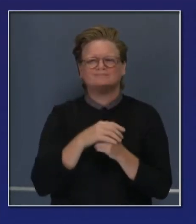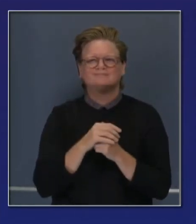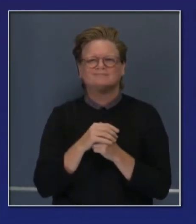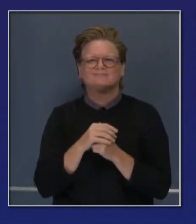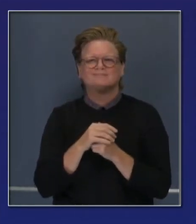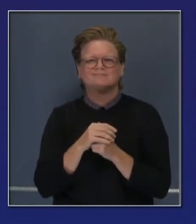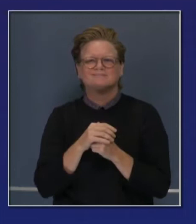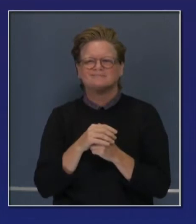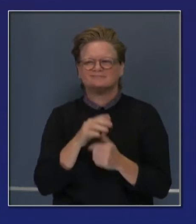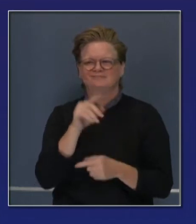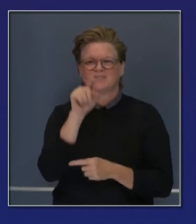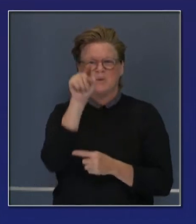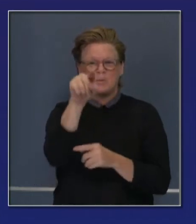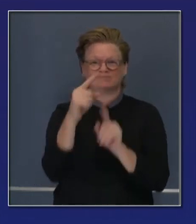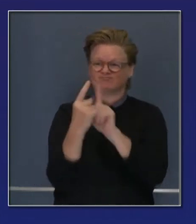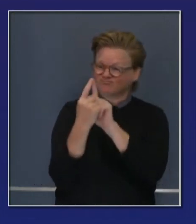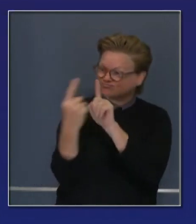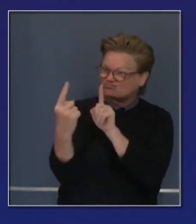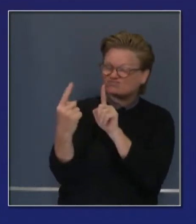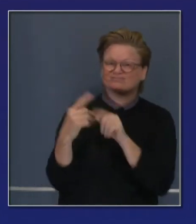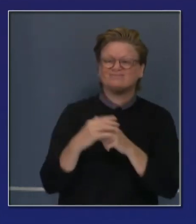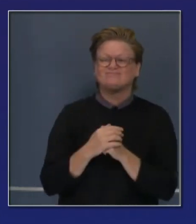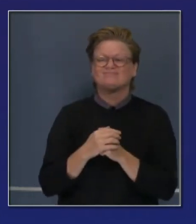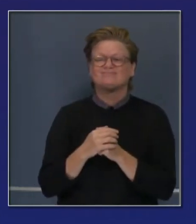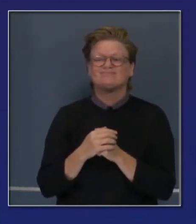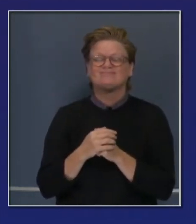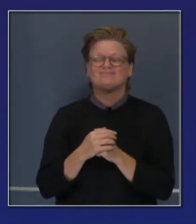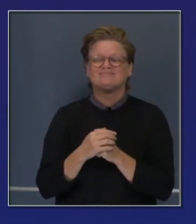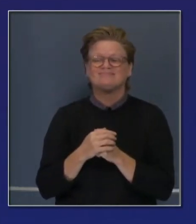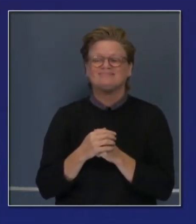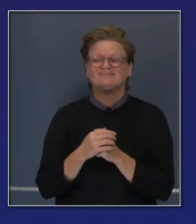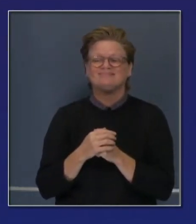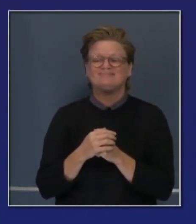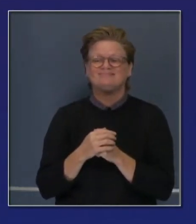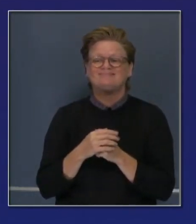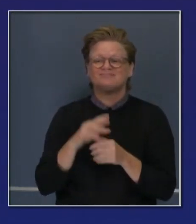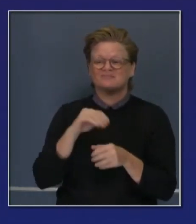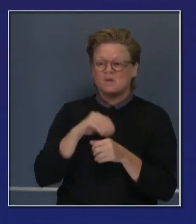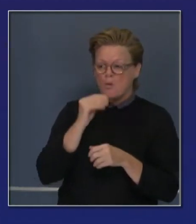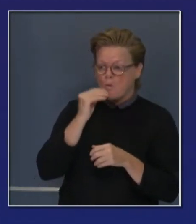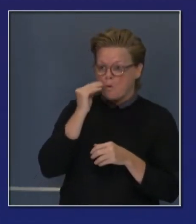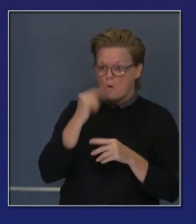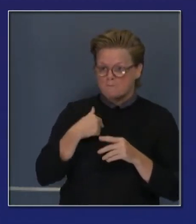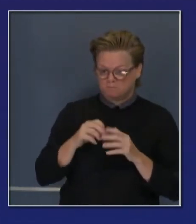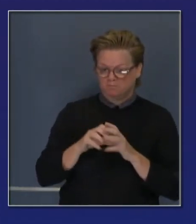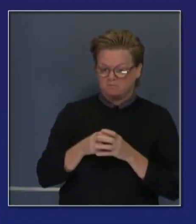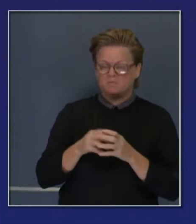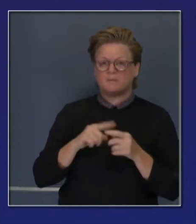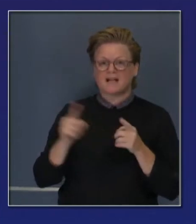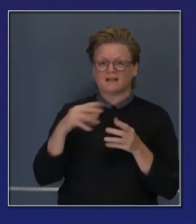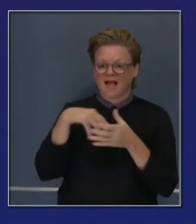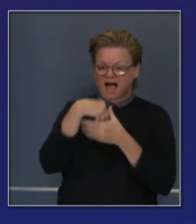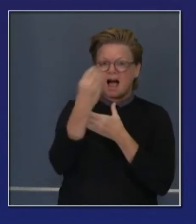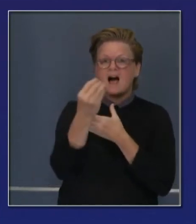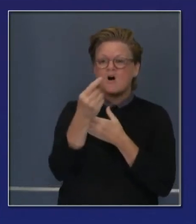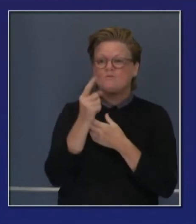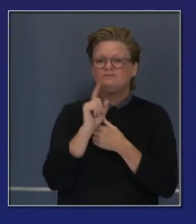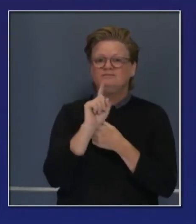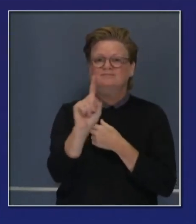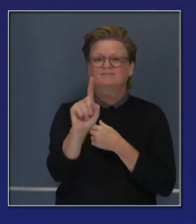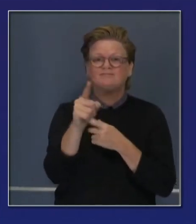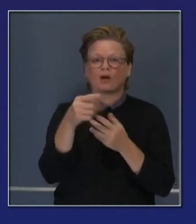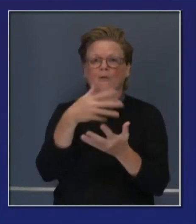cohorts, the space between people outside of your households, the space between strangers that will